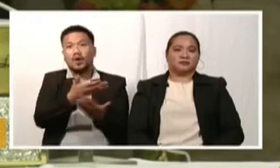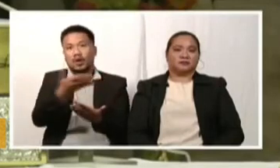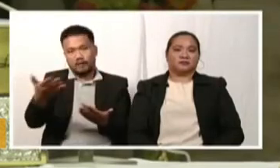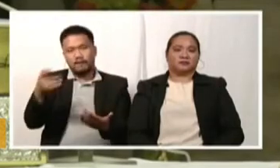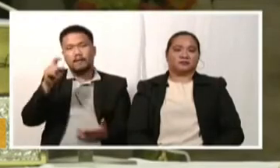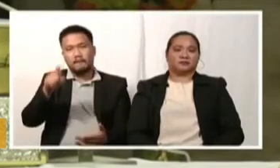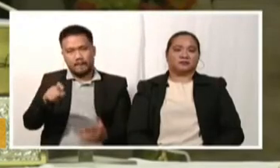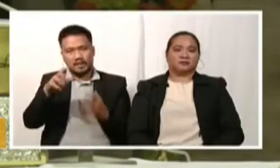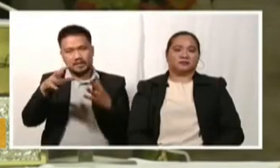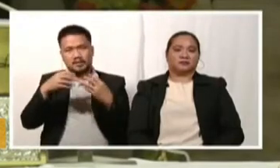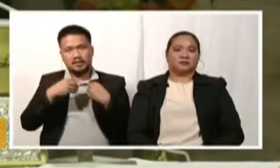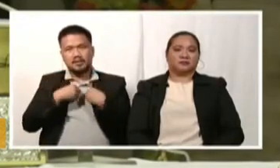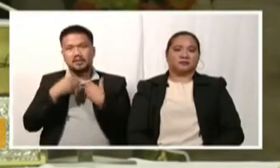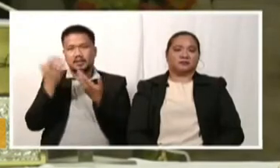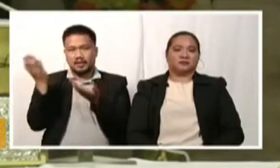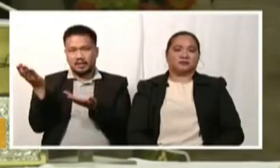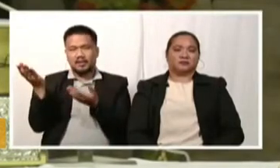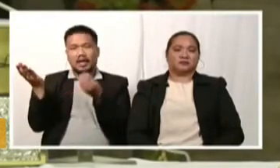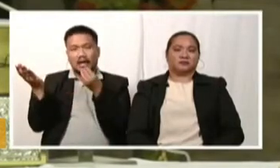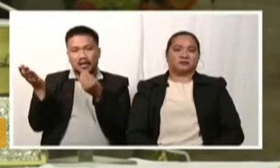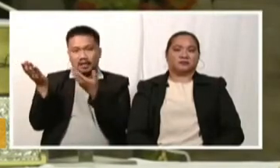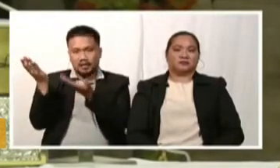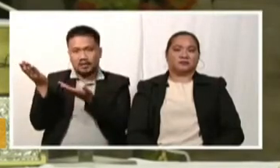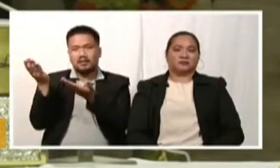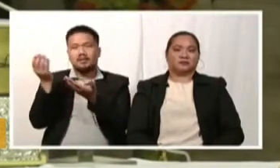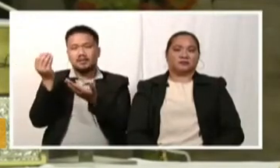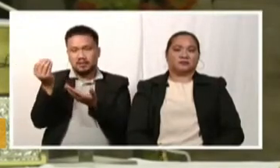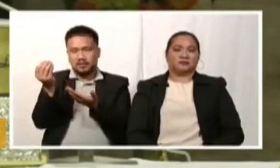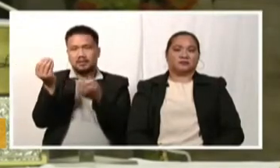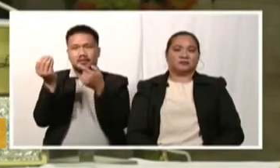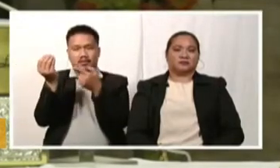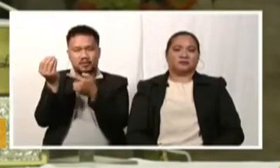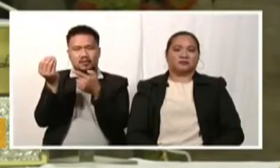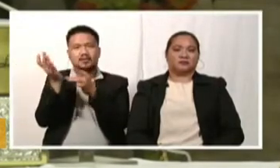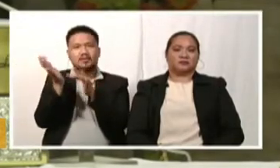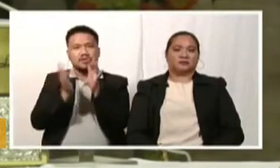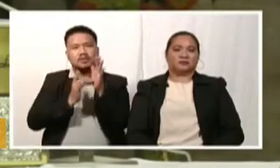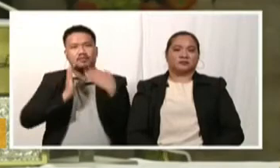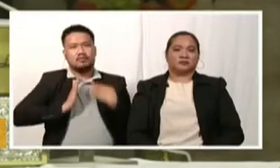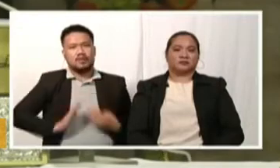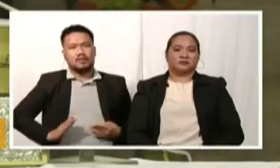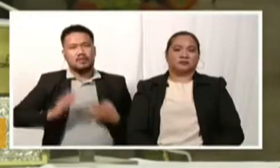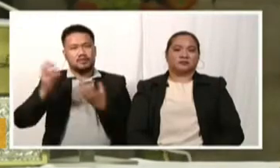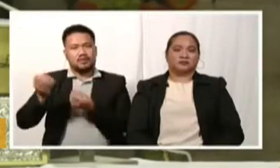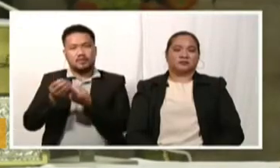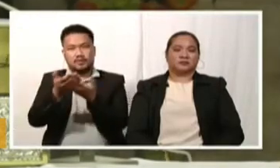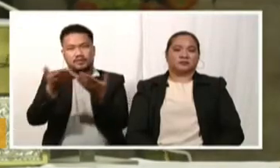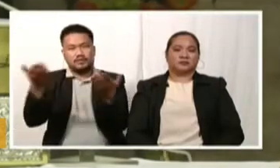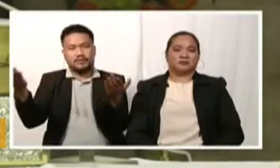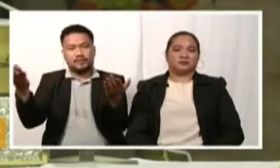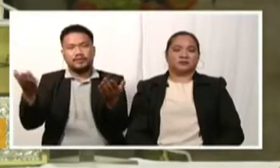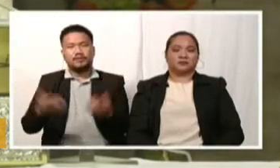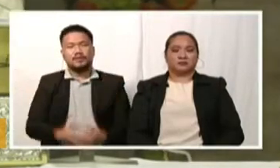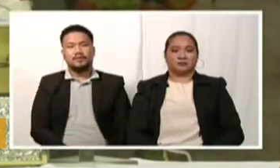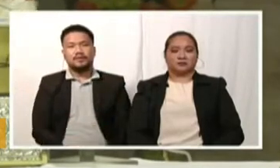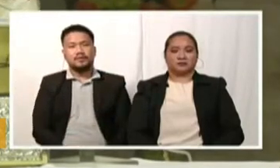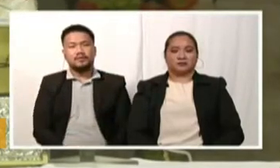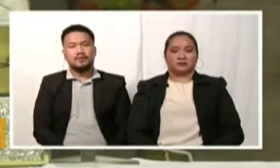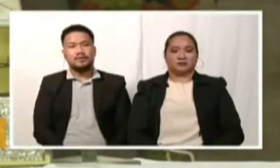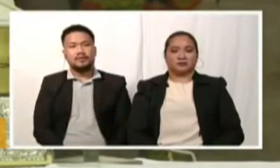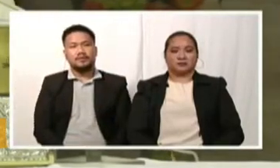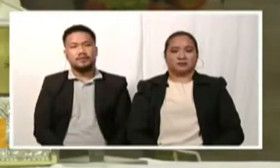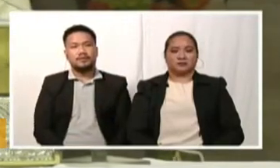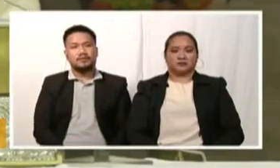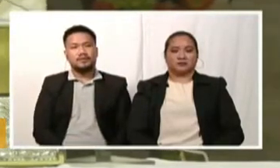this, all of you, and eat of it, for this is my body, which will be given up for you."